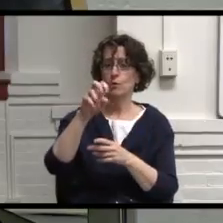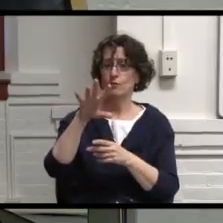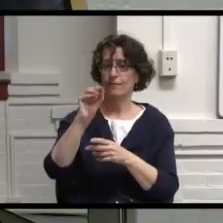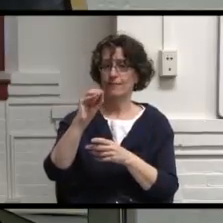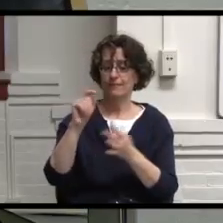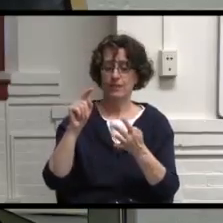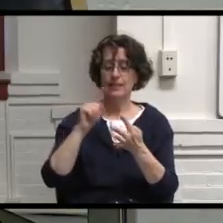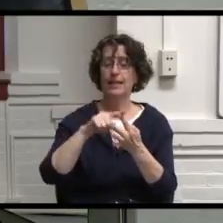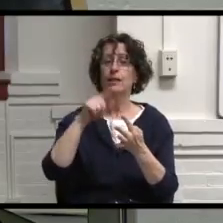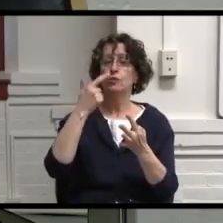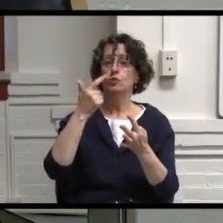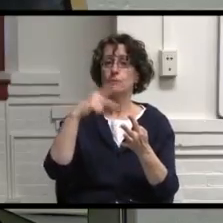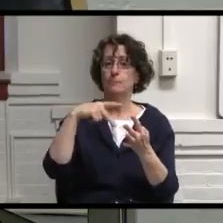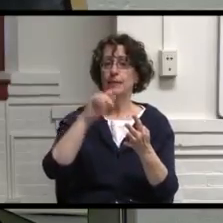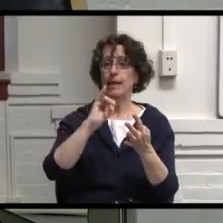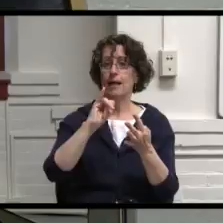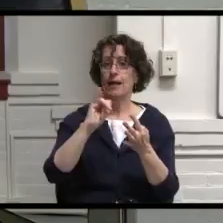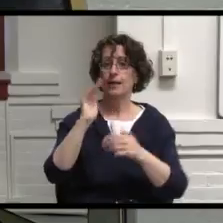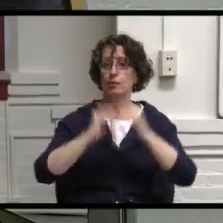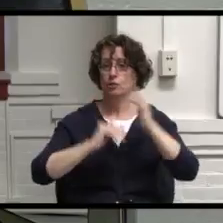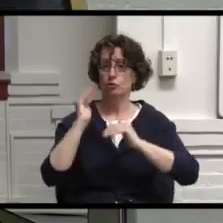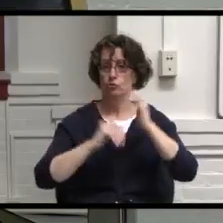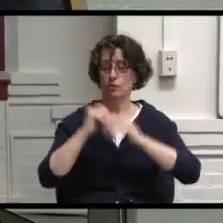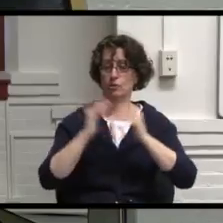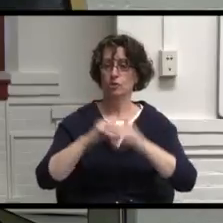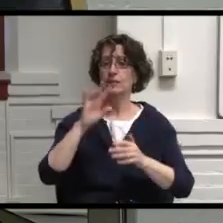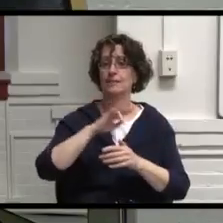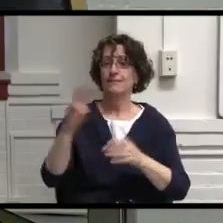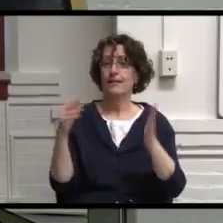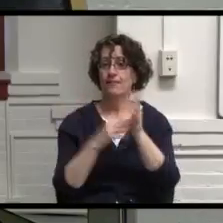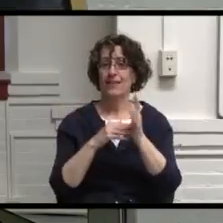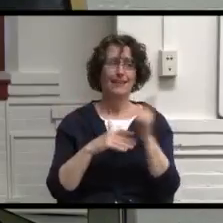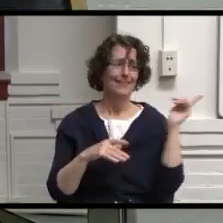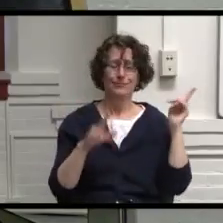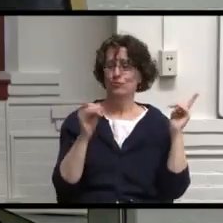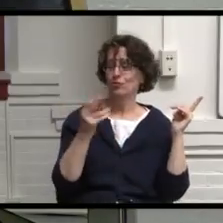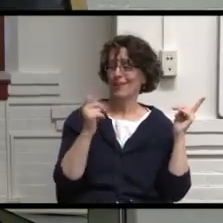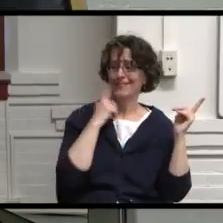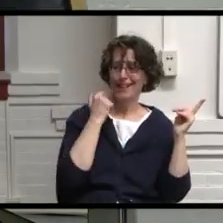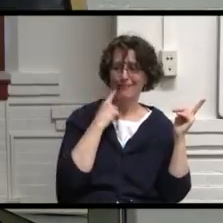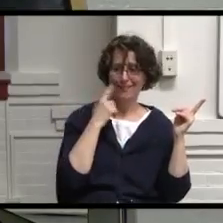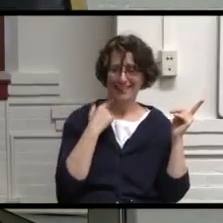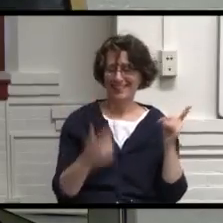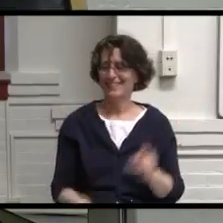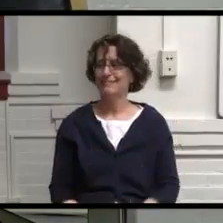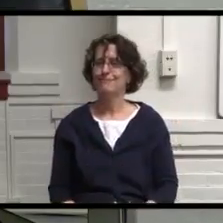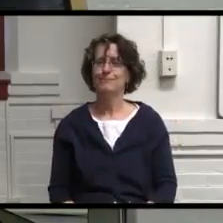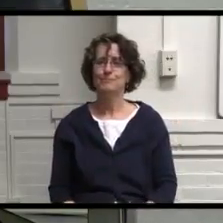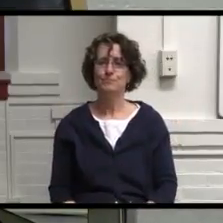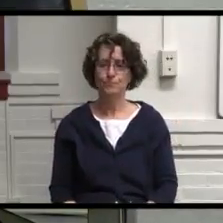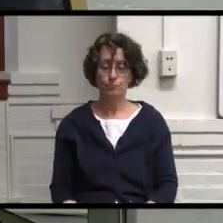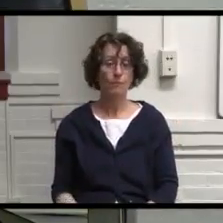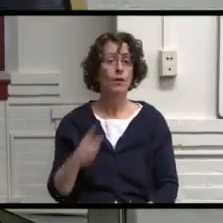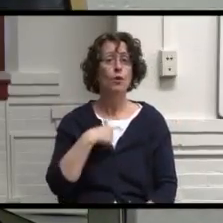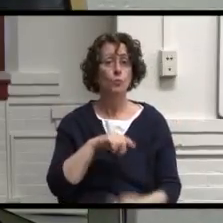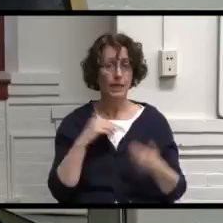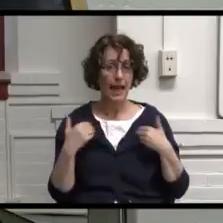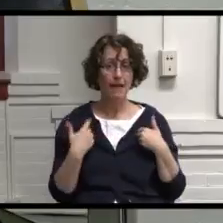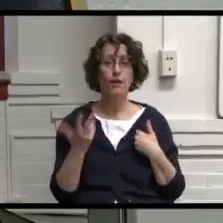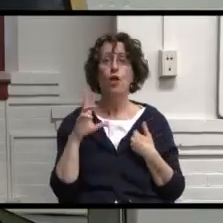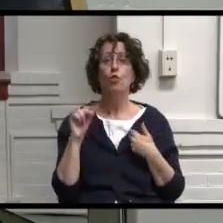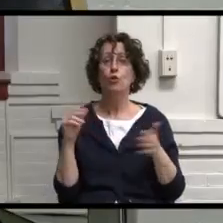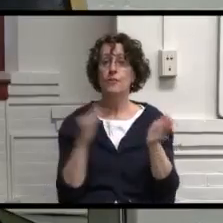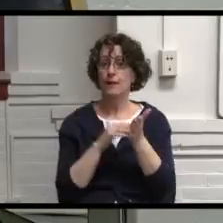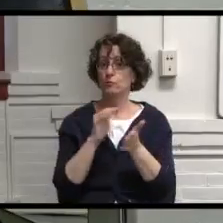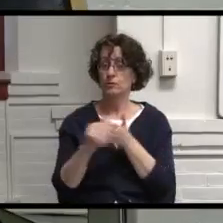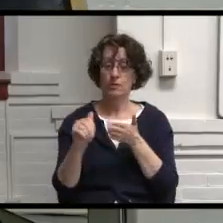$32,250, and GPI Construction at $77,000. We have $30,000